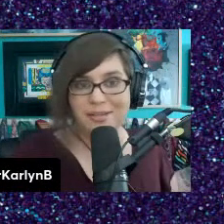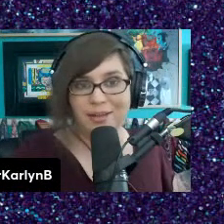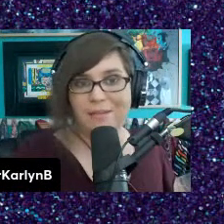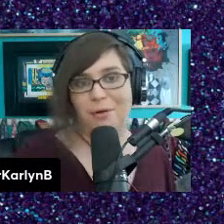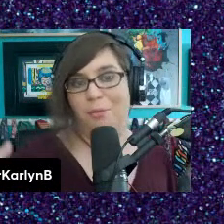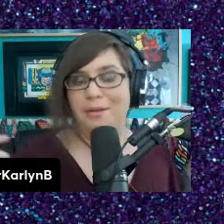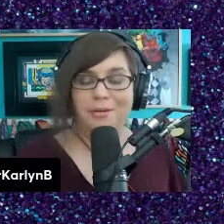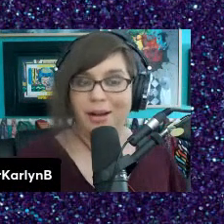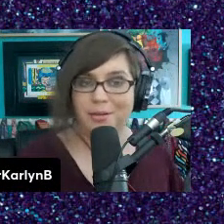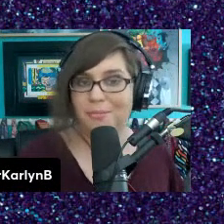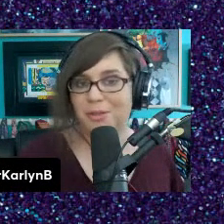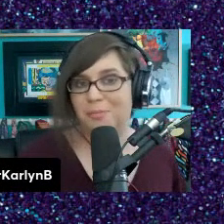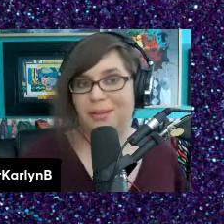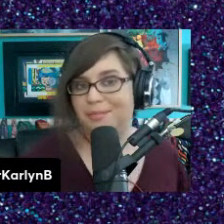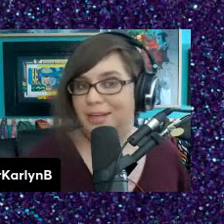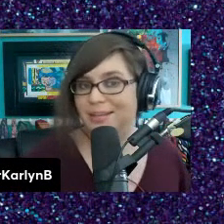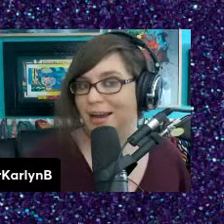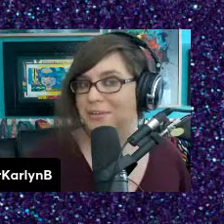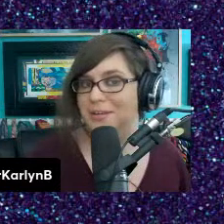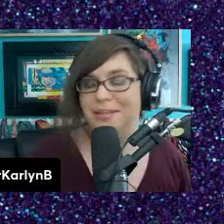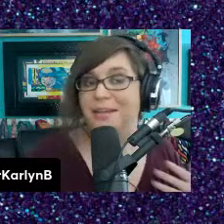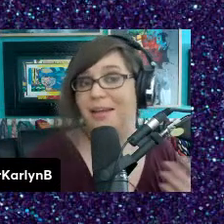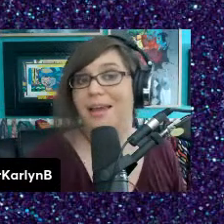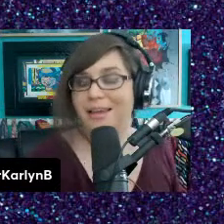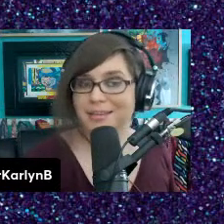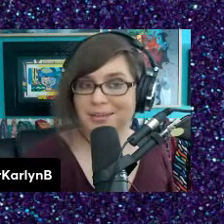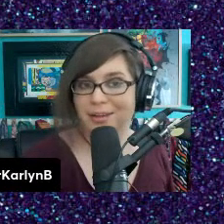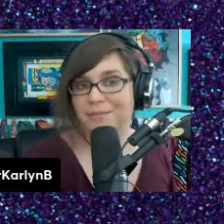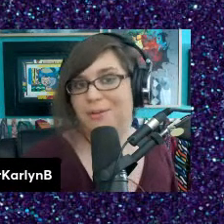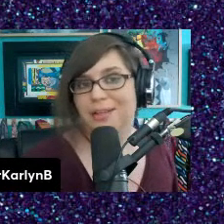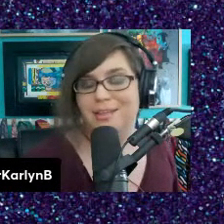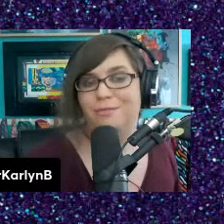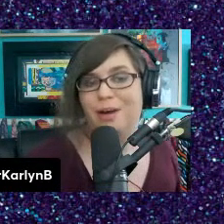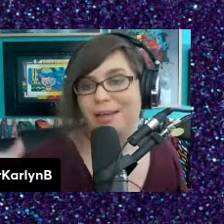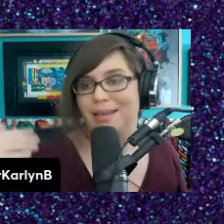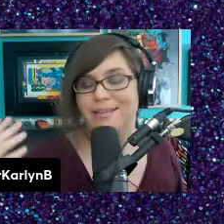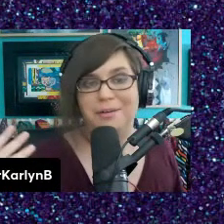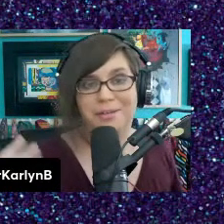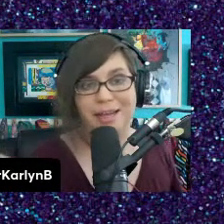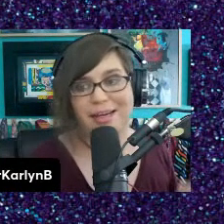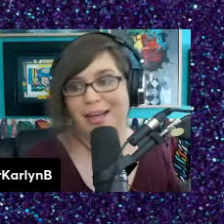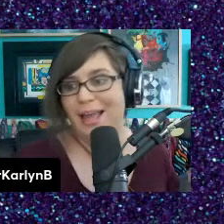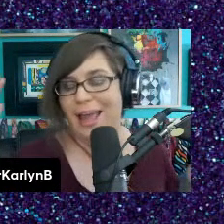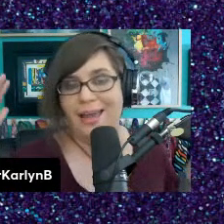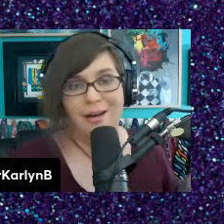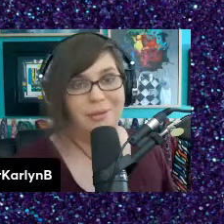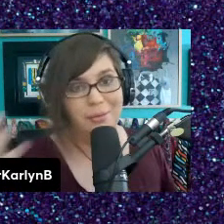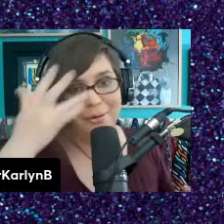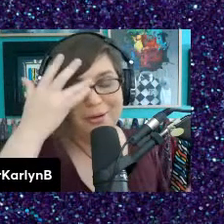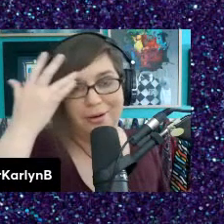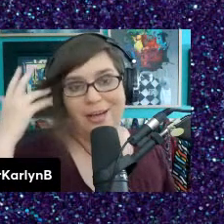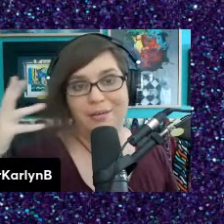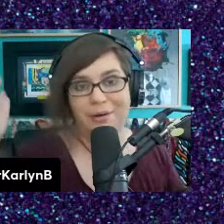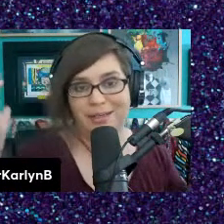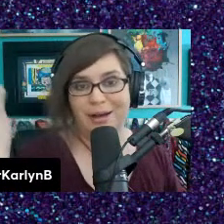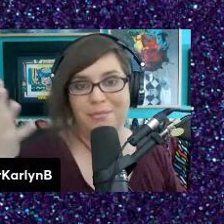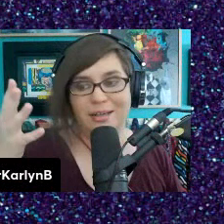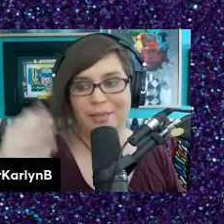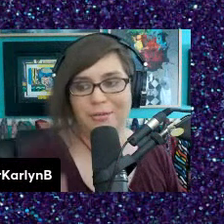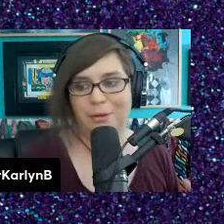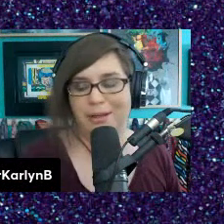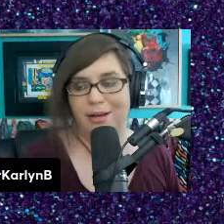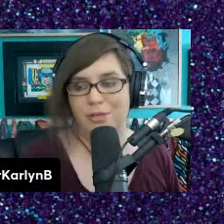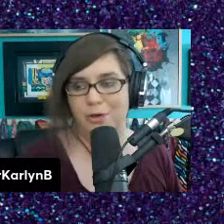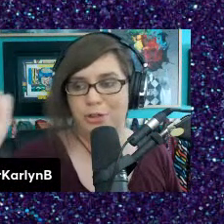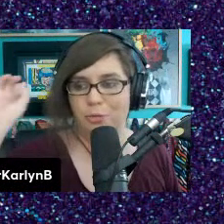Joshua's delightful. Whether or not you believe that he's actually a psychic, he's delightful, he's funny, he's entertaining. And I really want to encourage everyone to come to